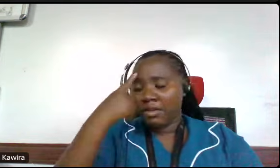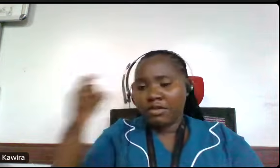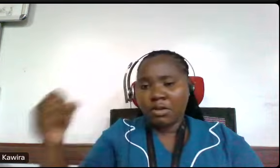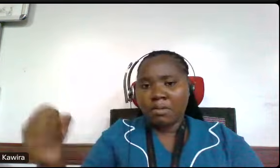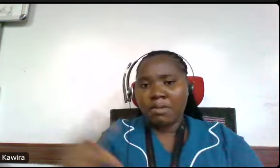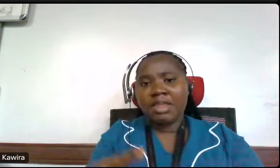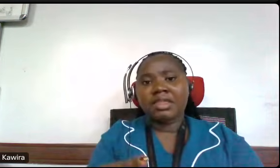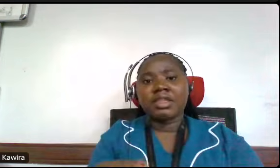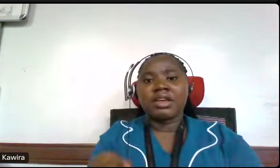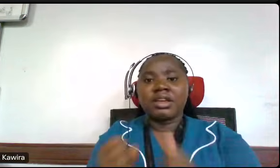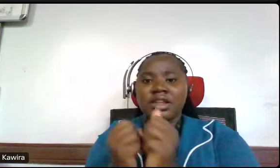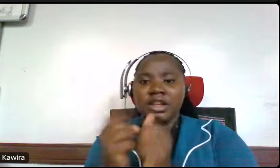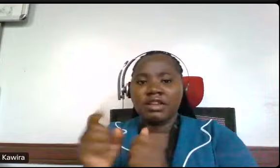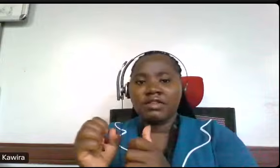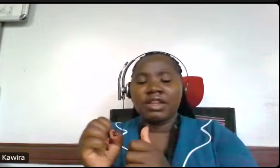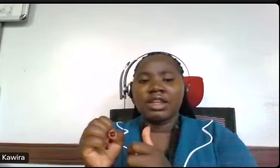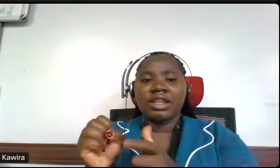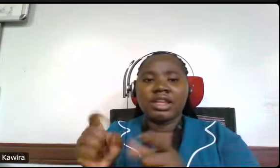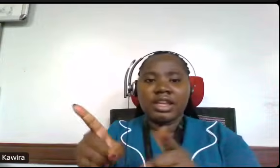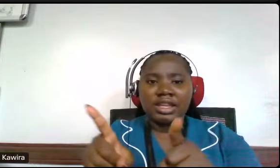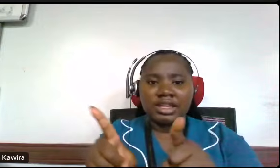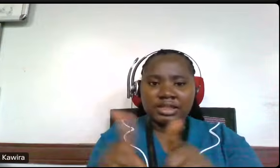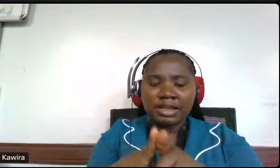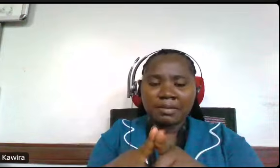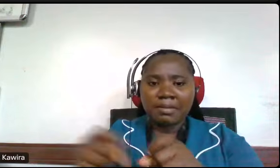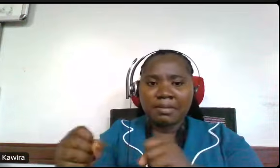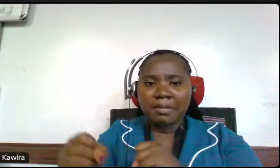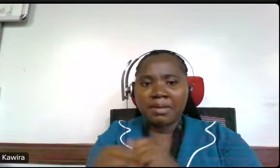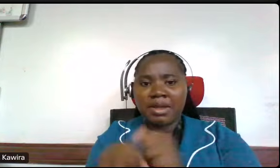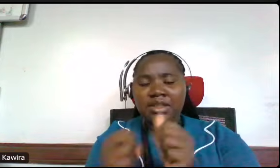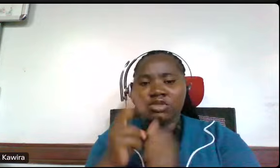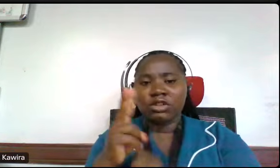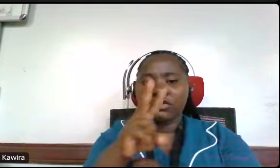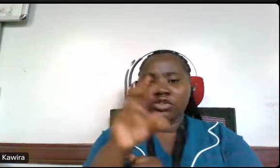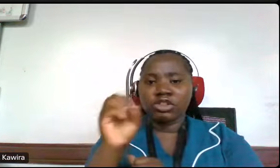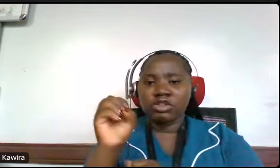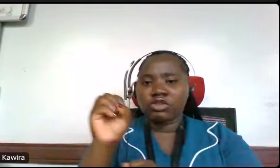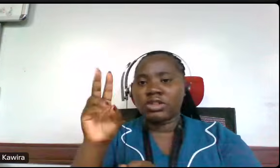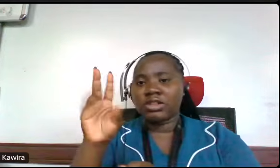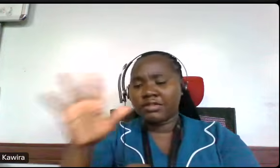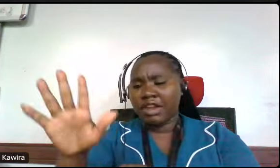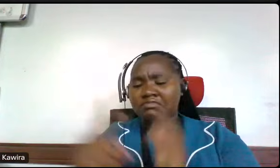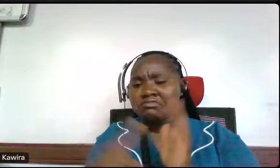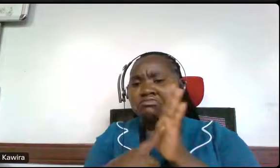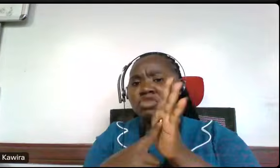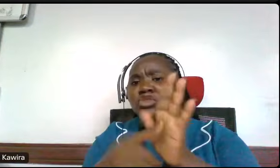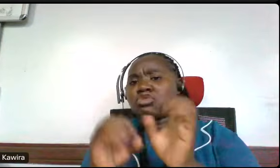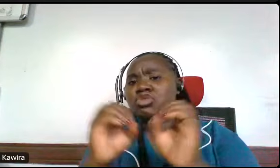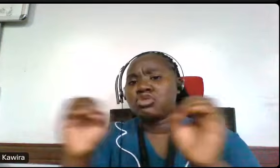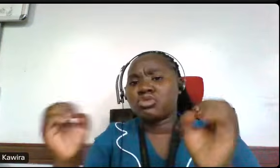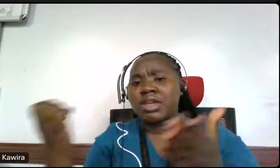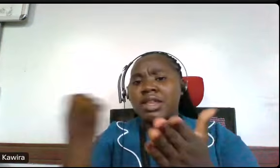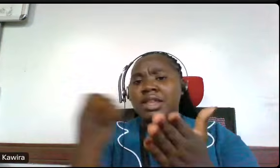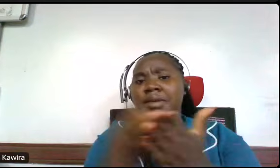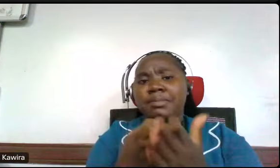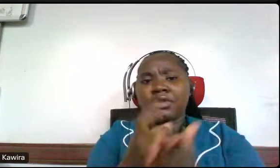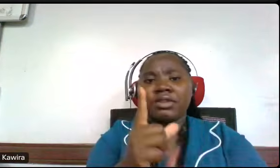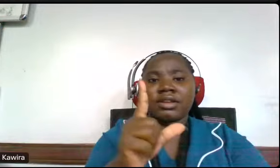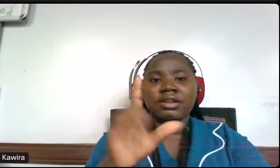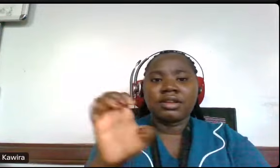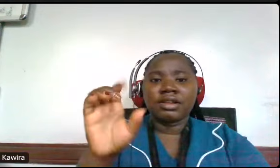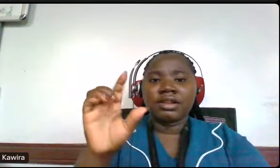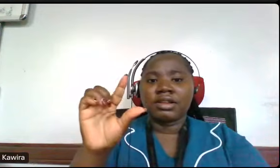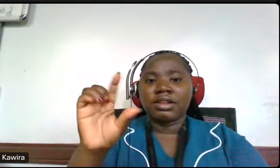December 2025 were not being reflected in the employees' ledgers. So in simple terms, what I